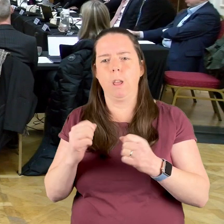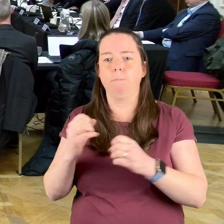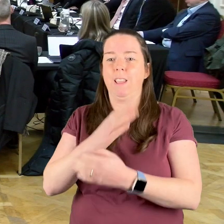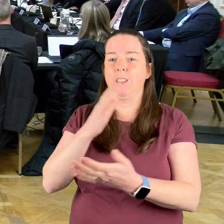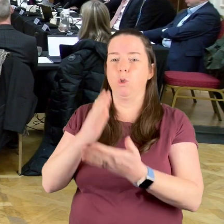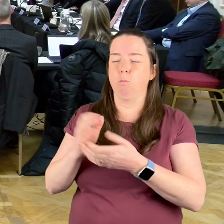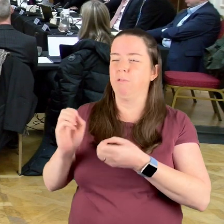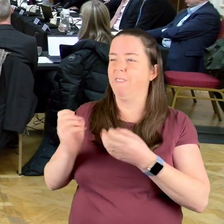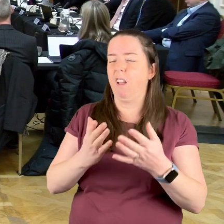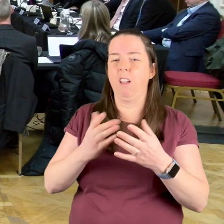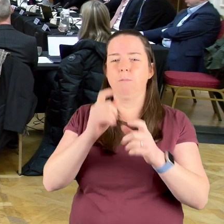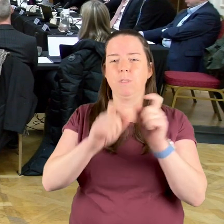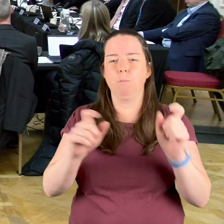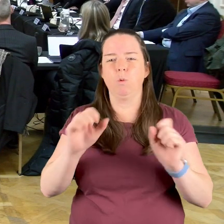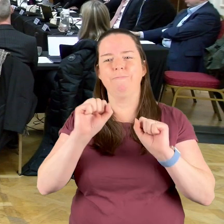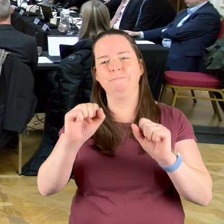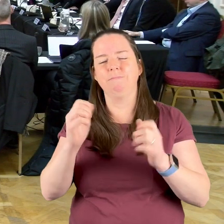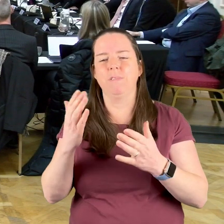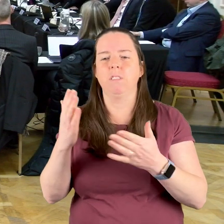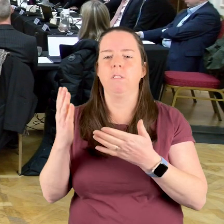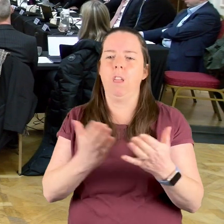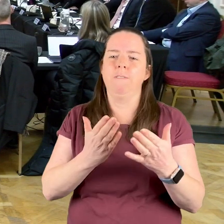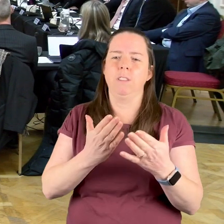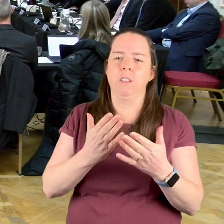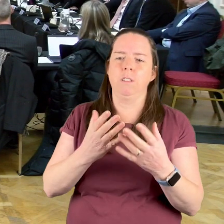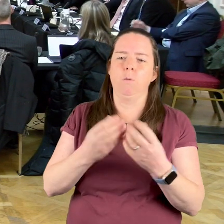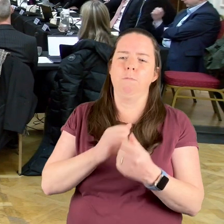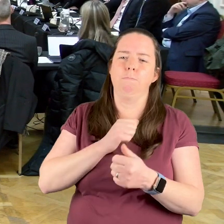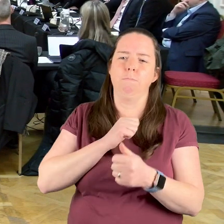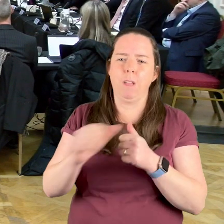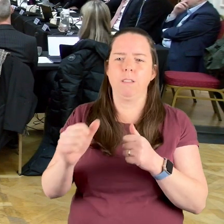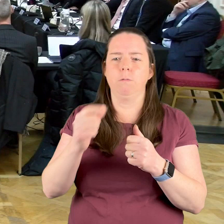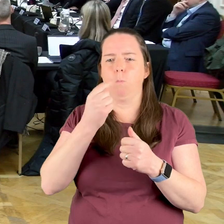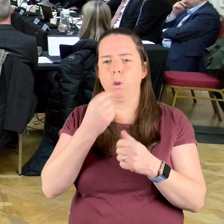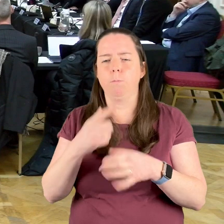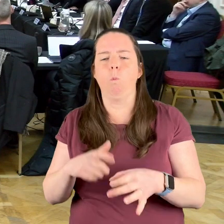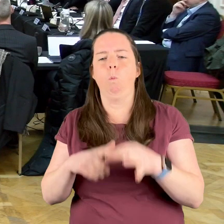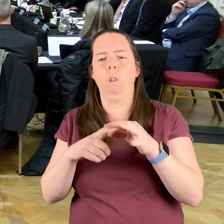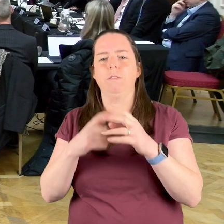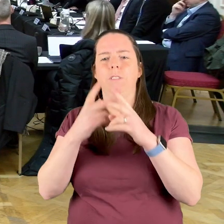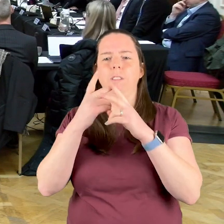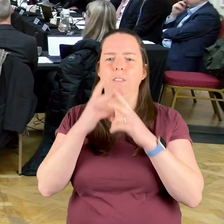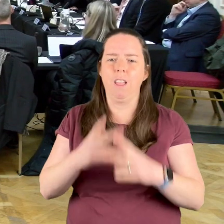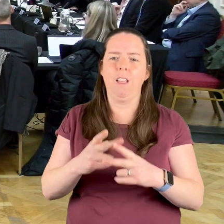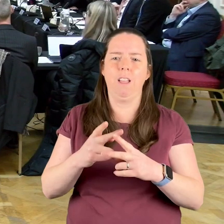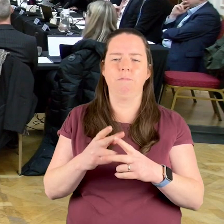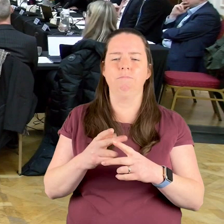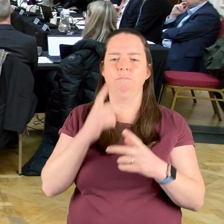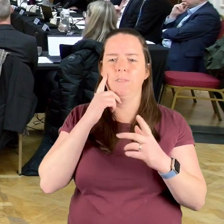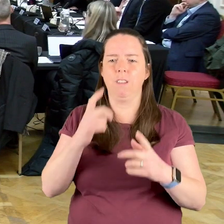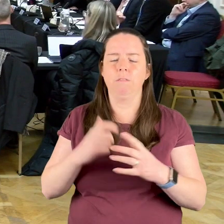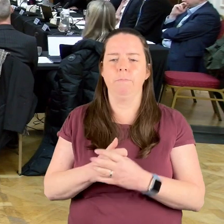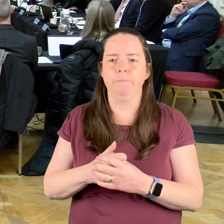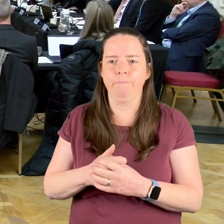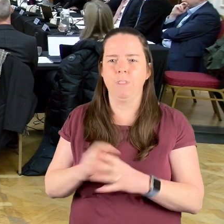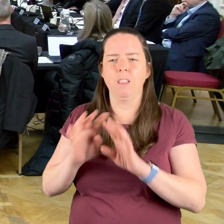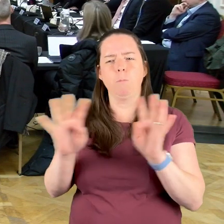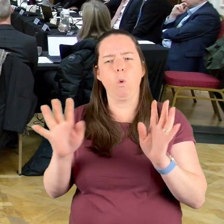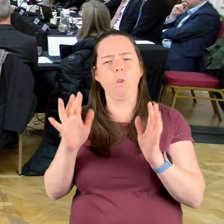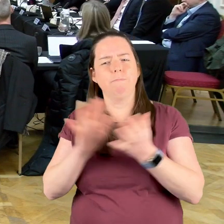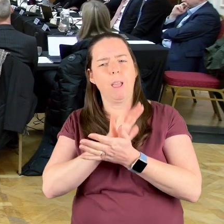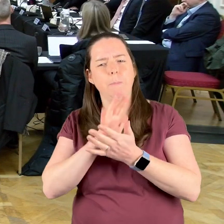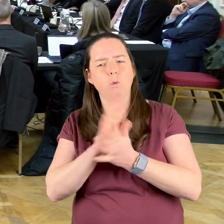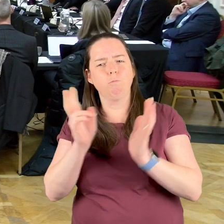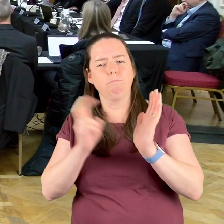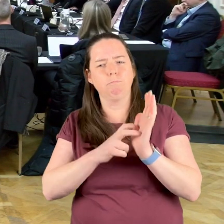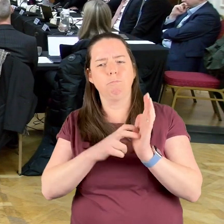to provide people who use our services with the best possible quality care that we can. Is